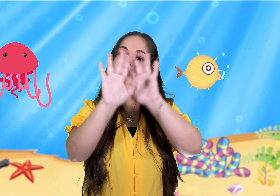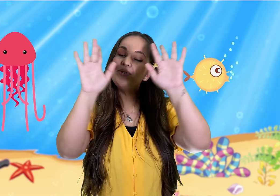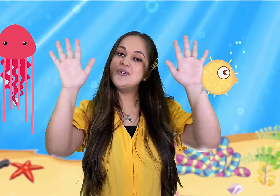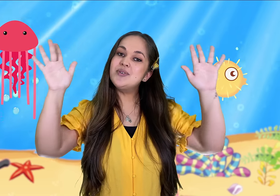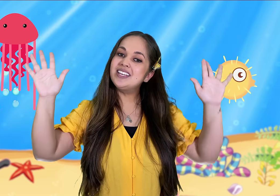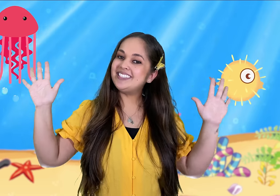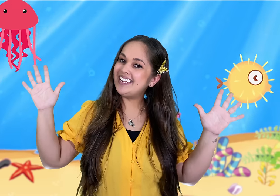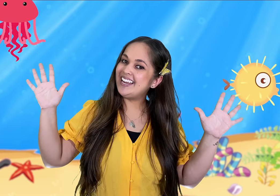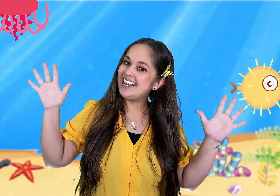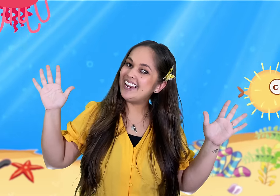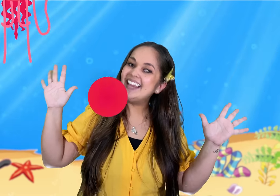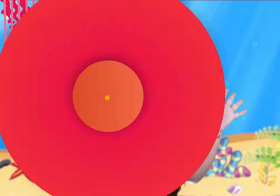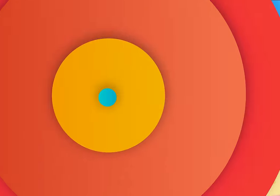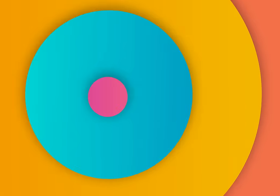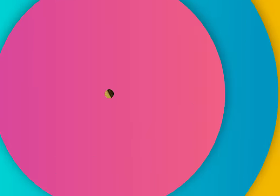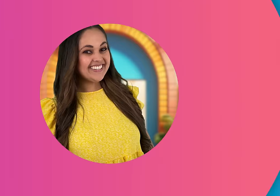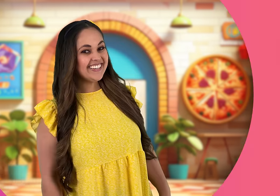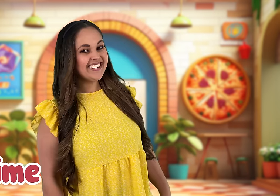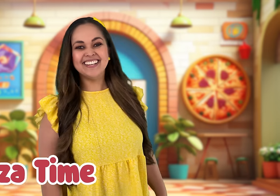all through the sea.